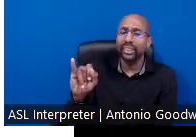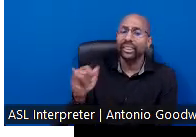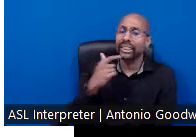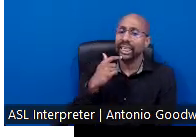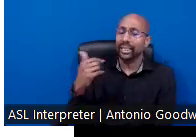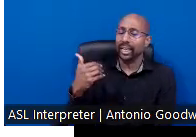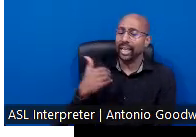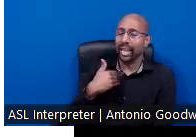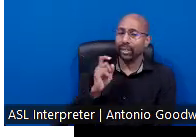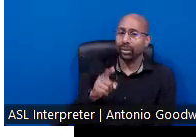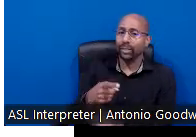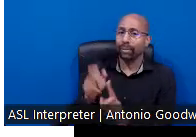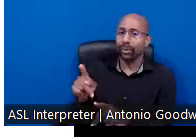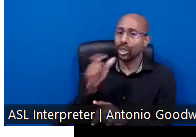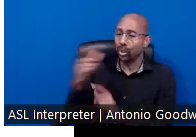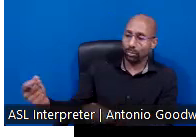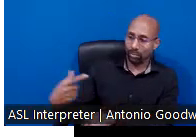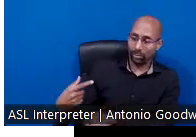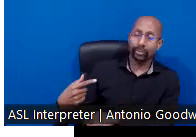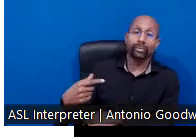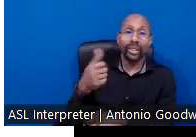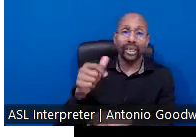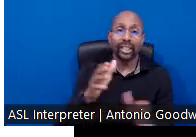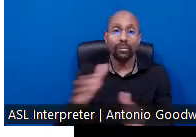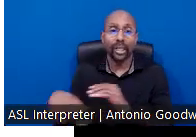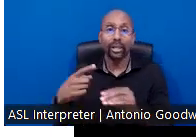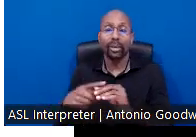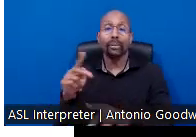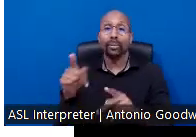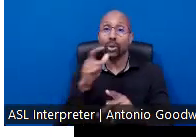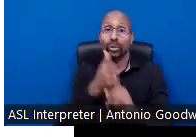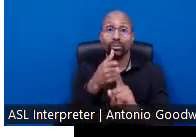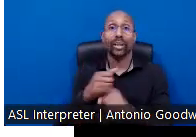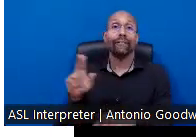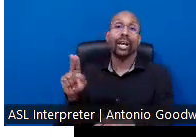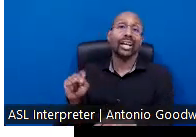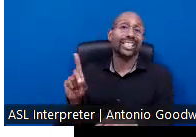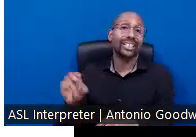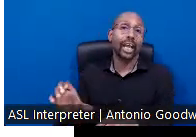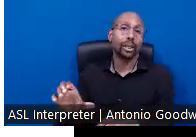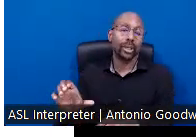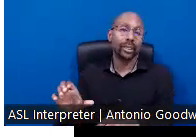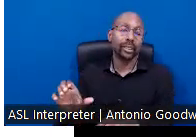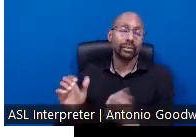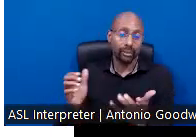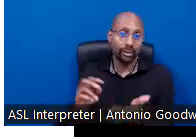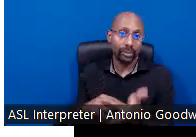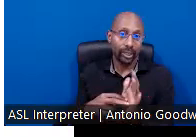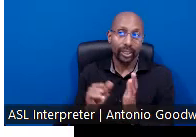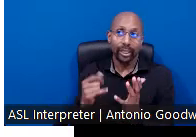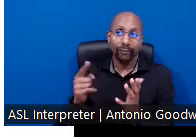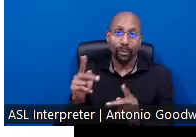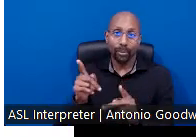it still be available for them when the supply runs out, or do we have any messaging around